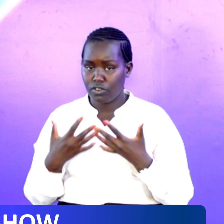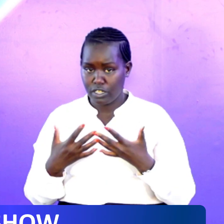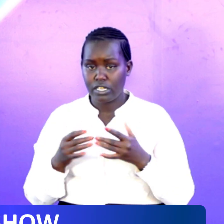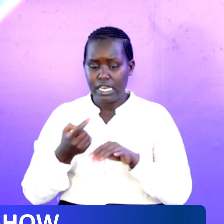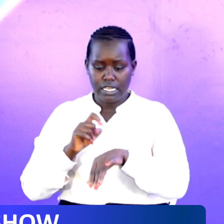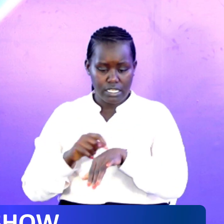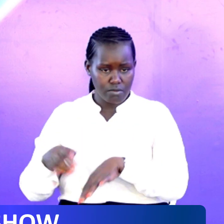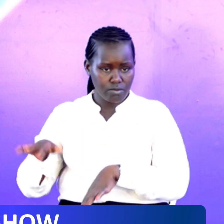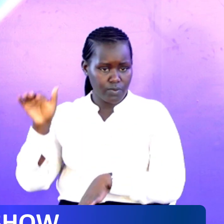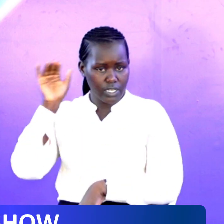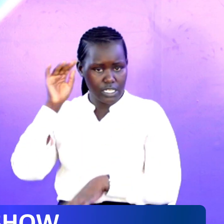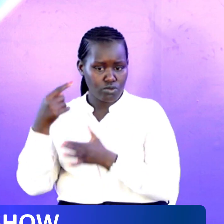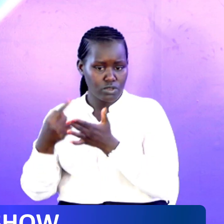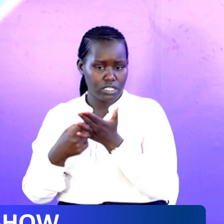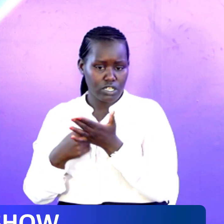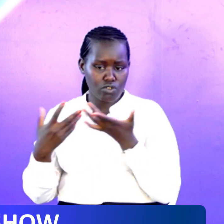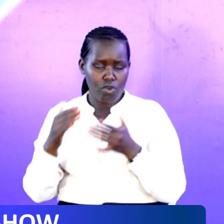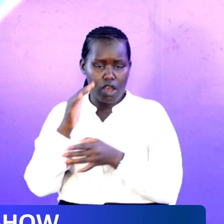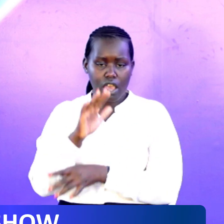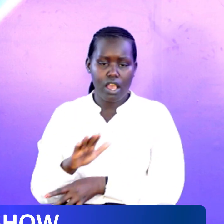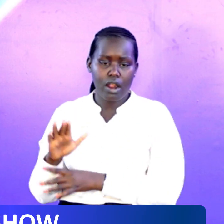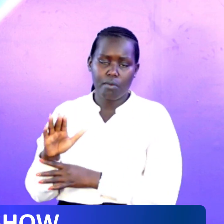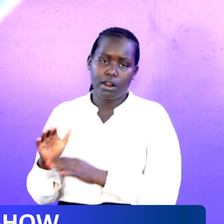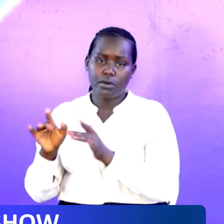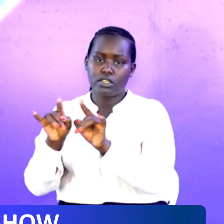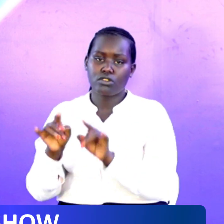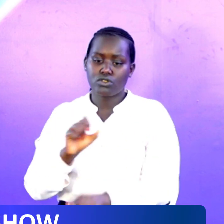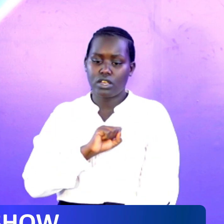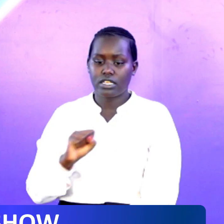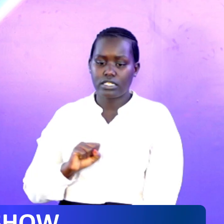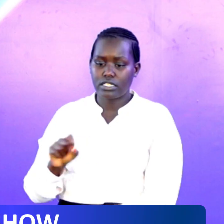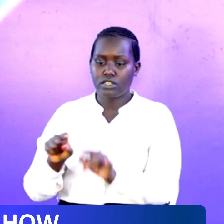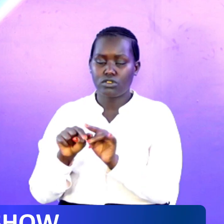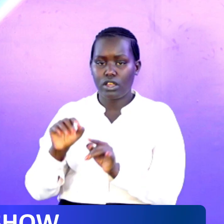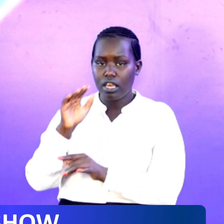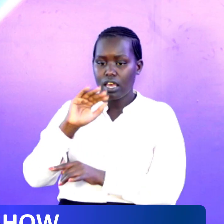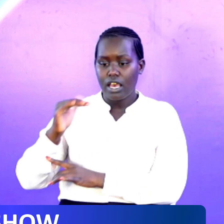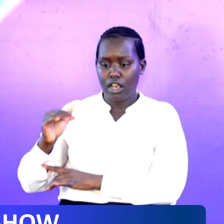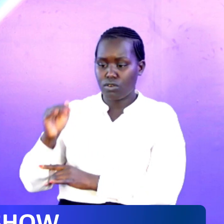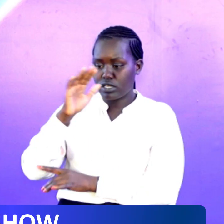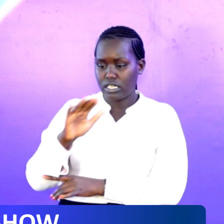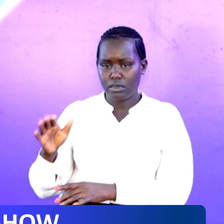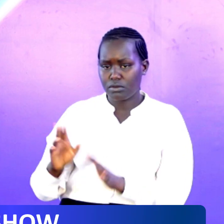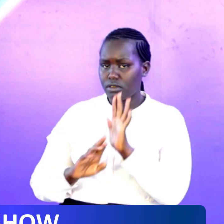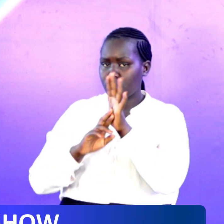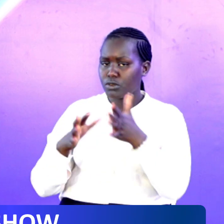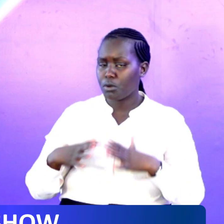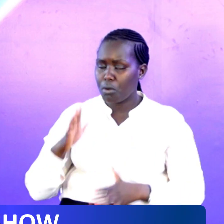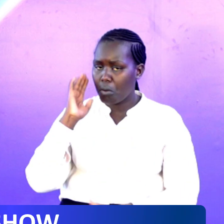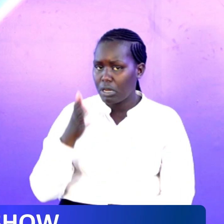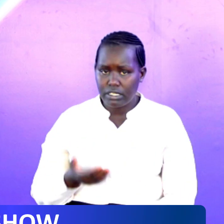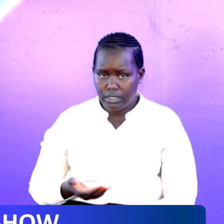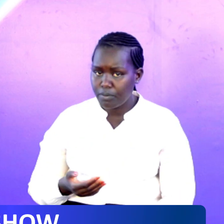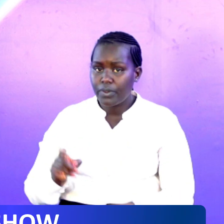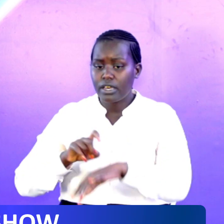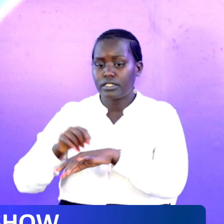discussion going on in parliament, in the Senate, in the county assembly, do they represent people's views? When you